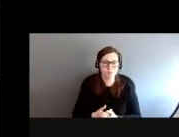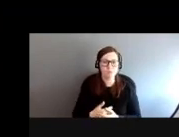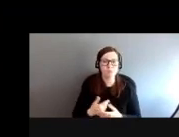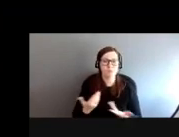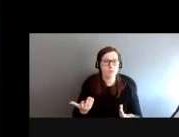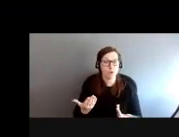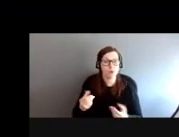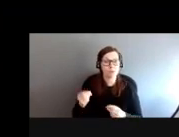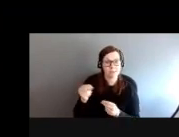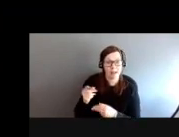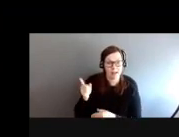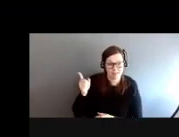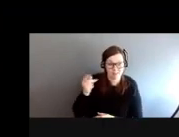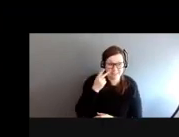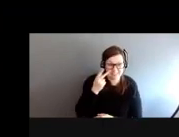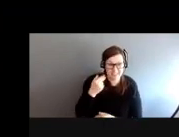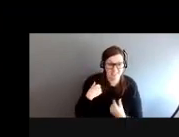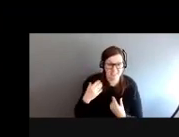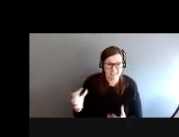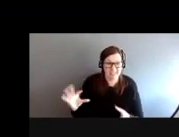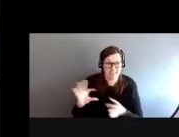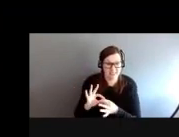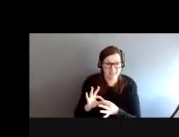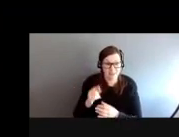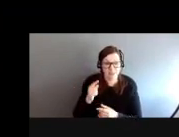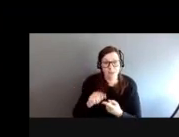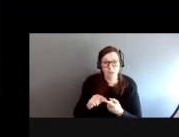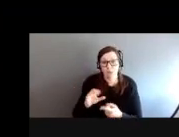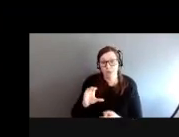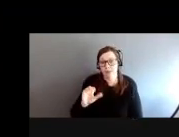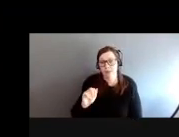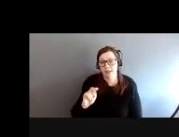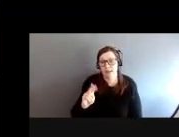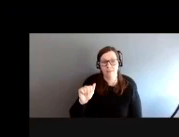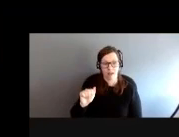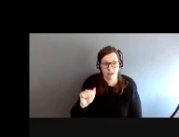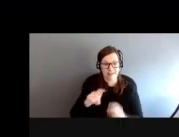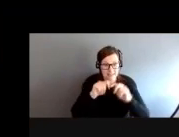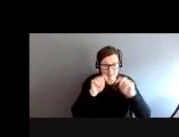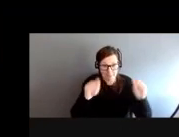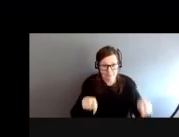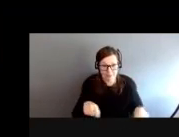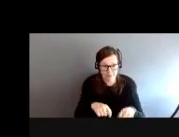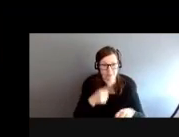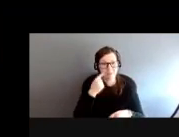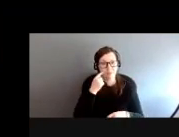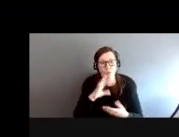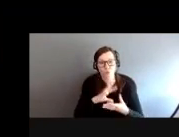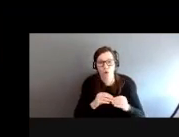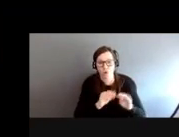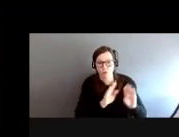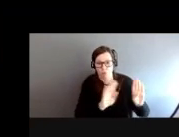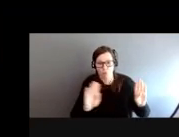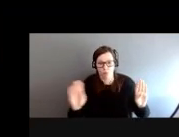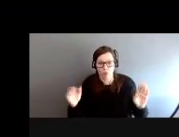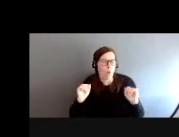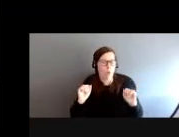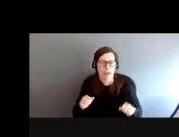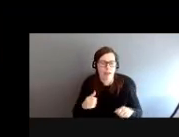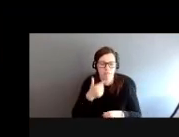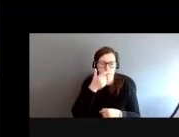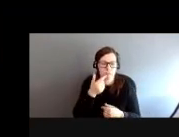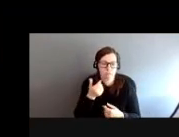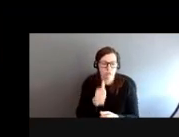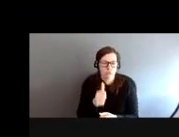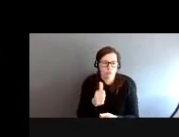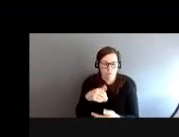Canva templates. Even if you just go to Canva, search for storyboard, I have a screen capture there. You will see a lot